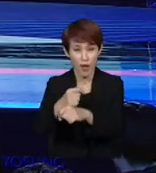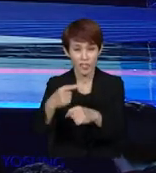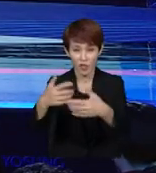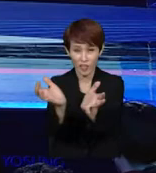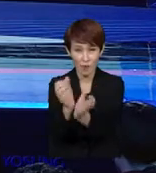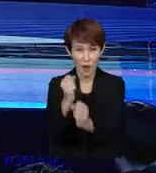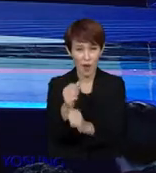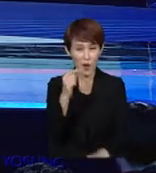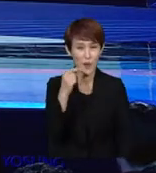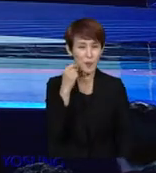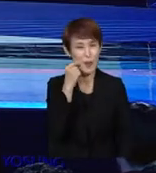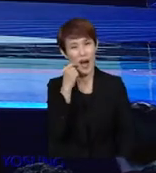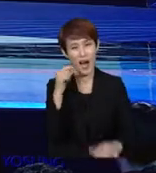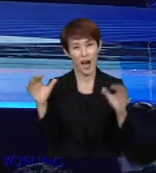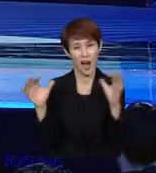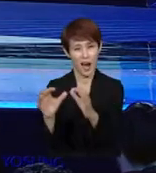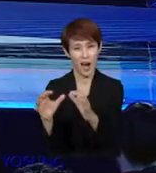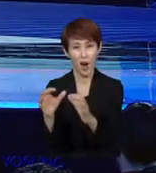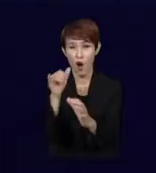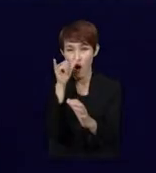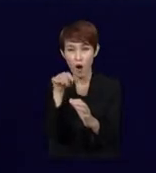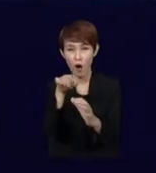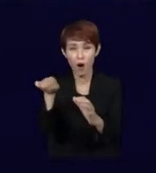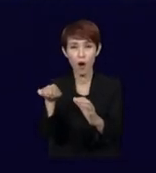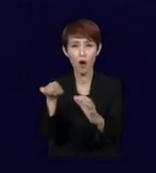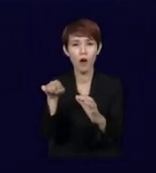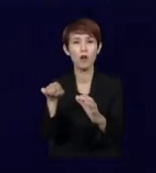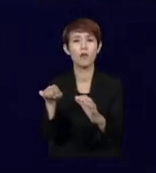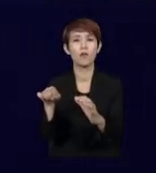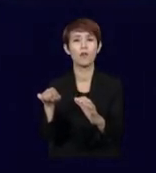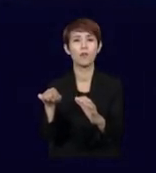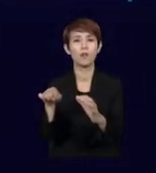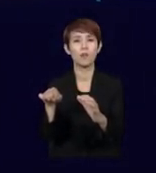experts created a party precisely